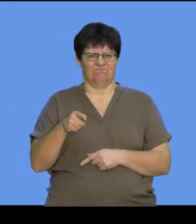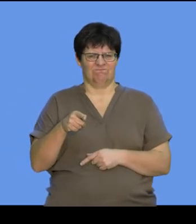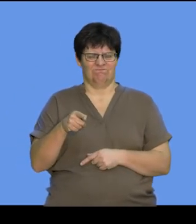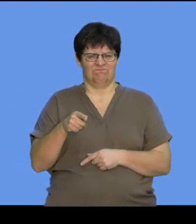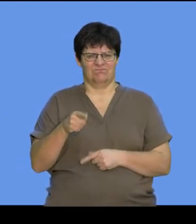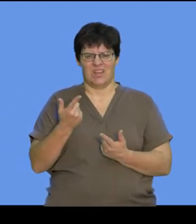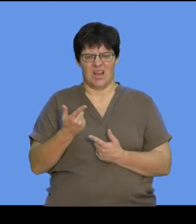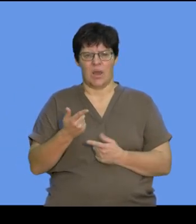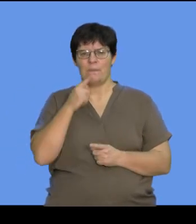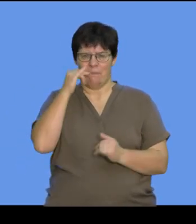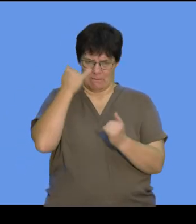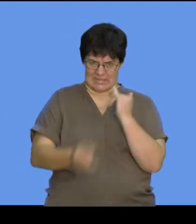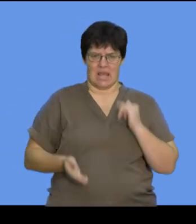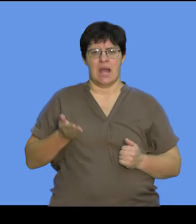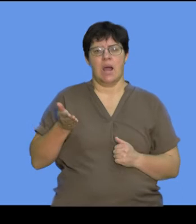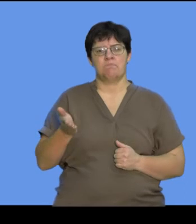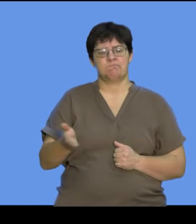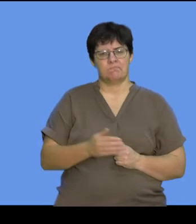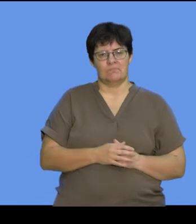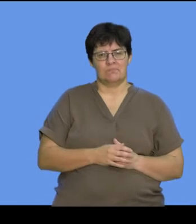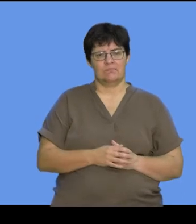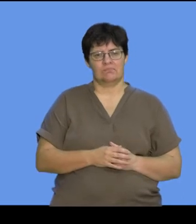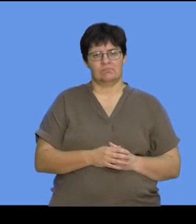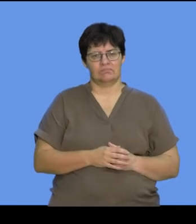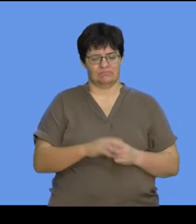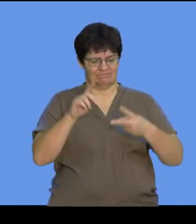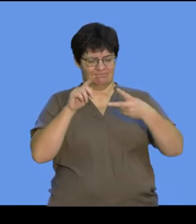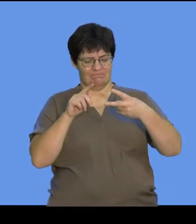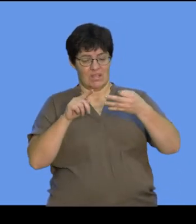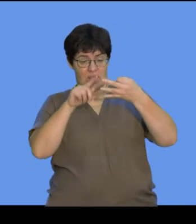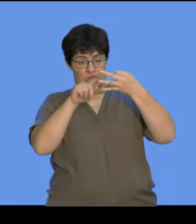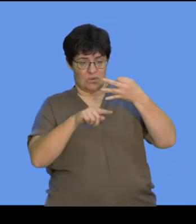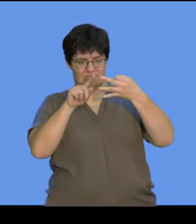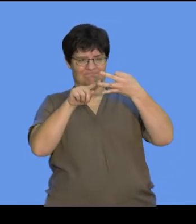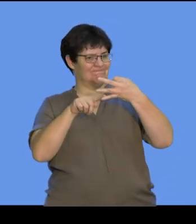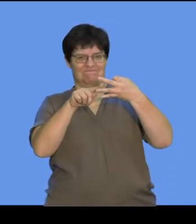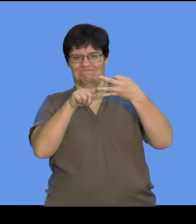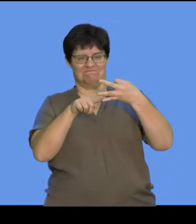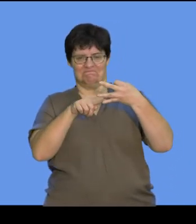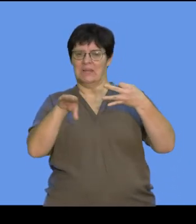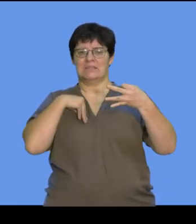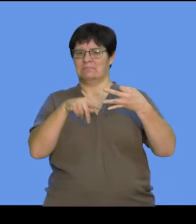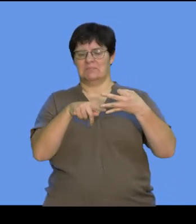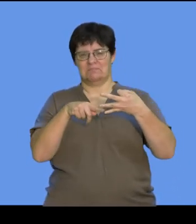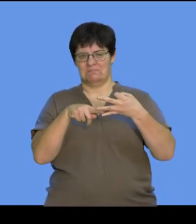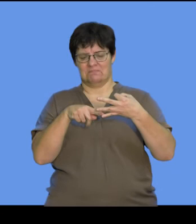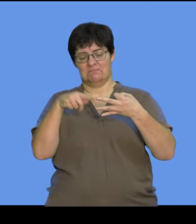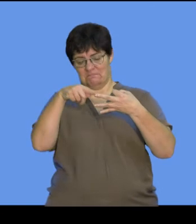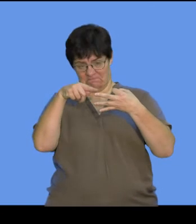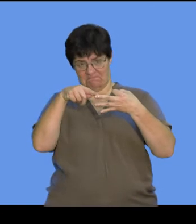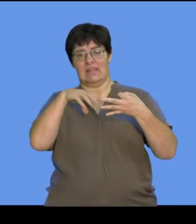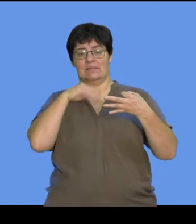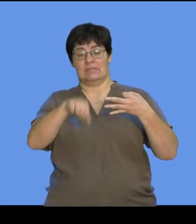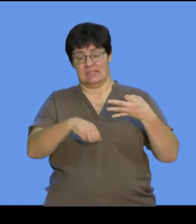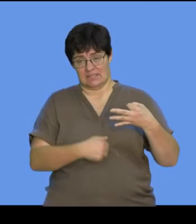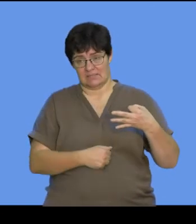meaning prone to mistakes, and hence these two are the models that are not essentially